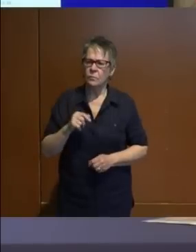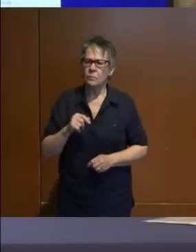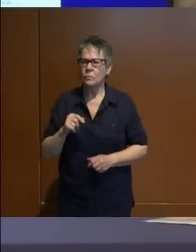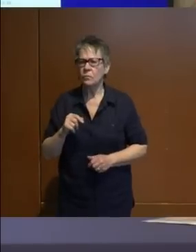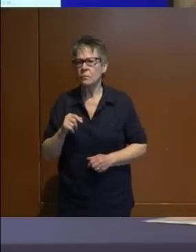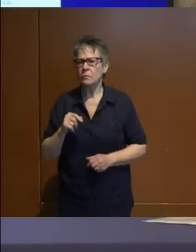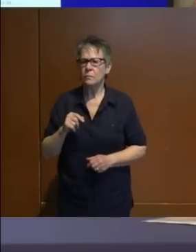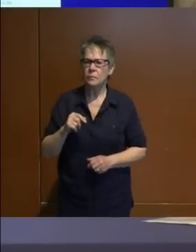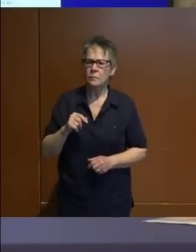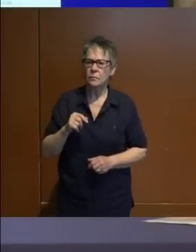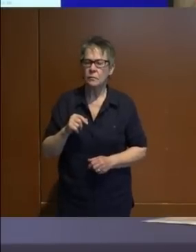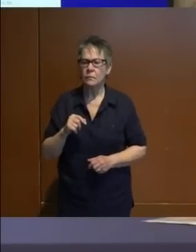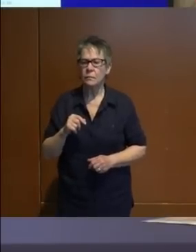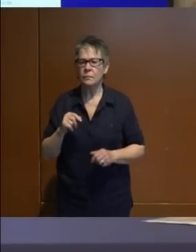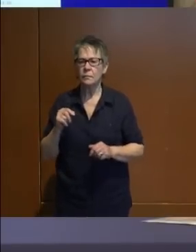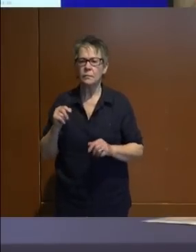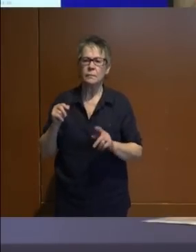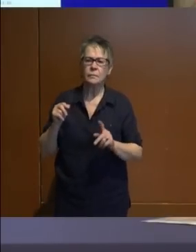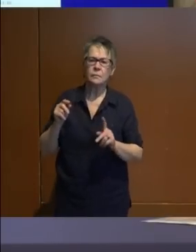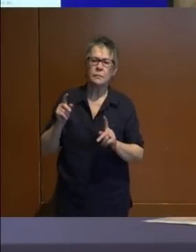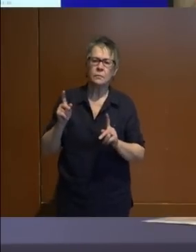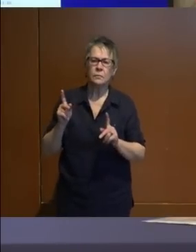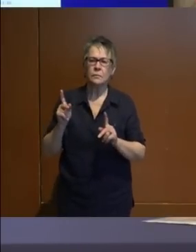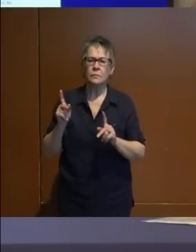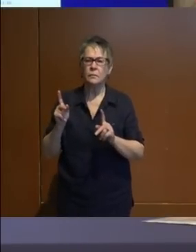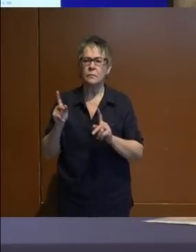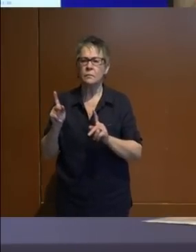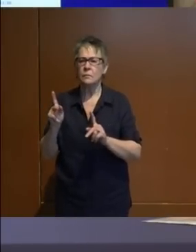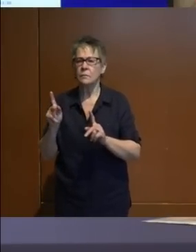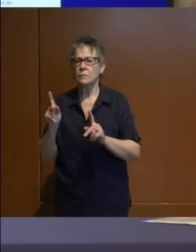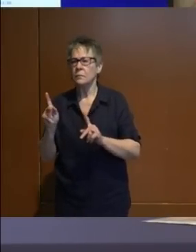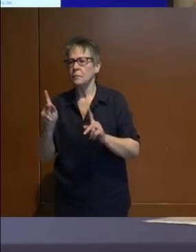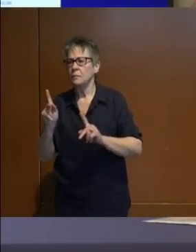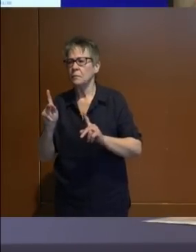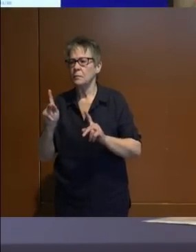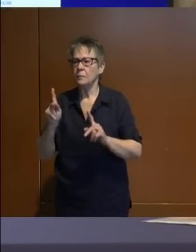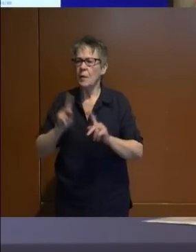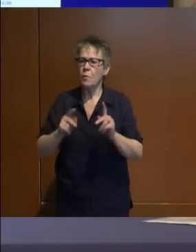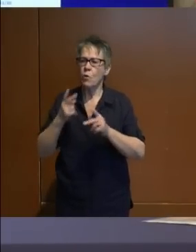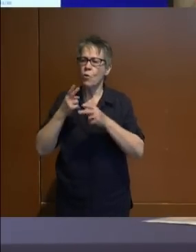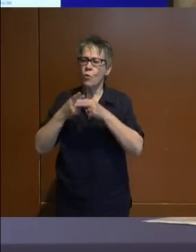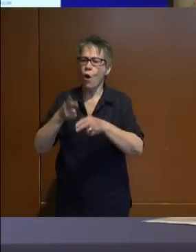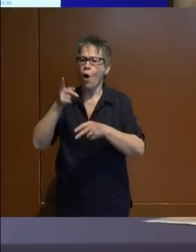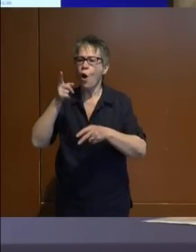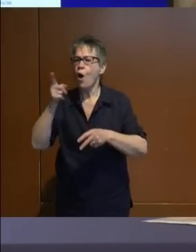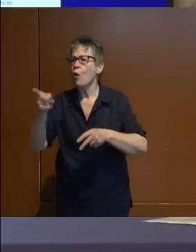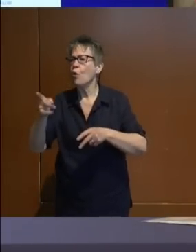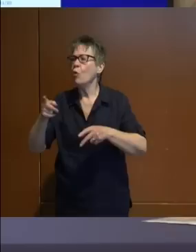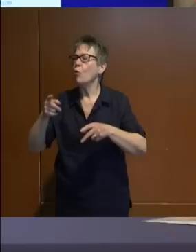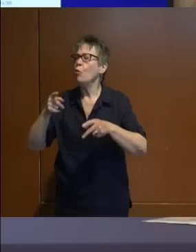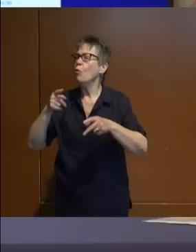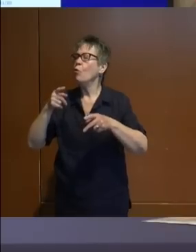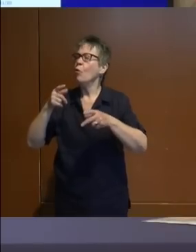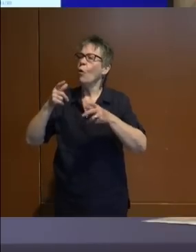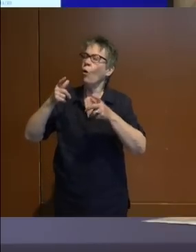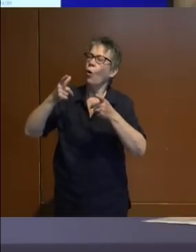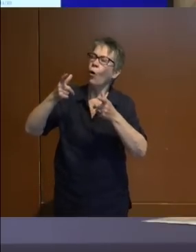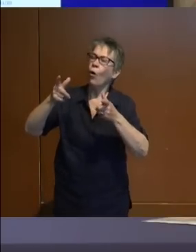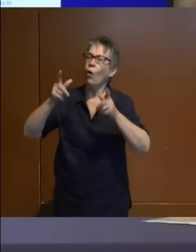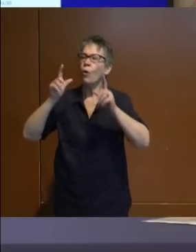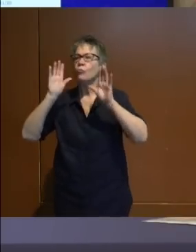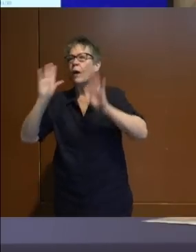and you yourself have offered some praise for the president, or the administration, I should say. Ordinarily, you'd expect to see the head of the Democratic